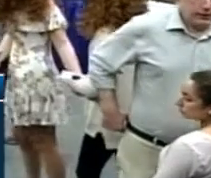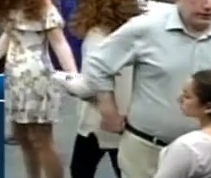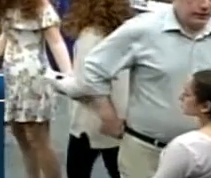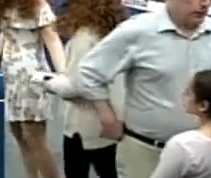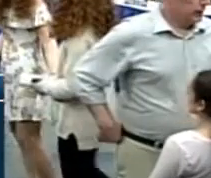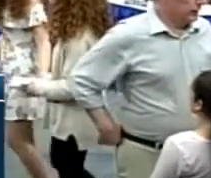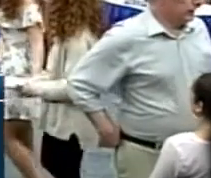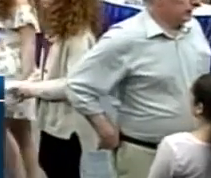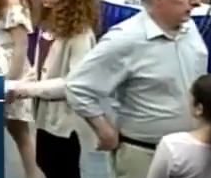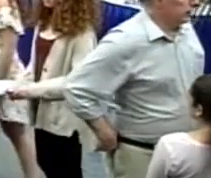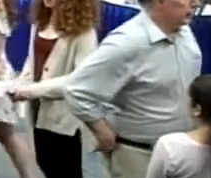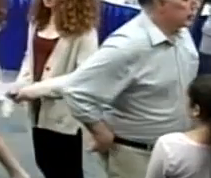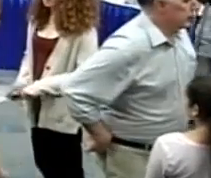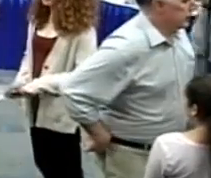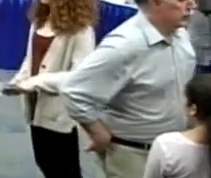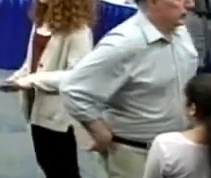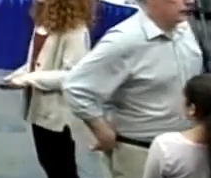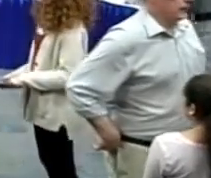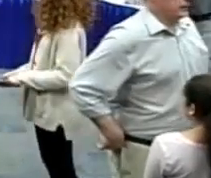Judy.